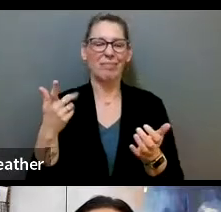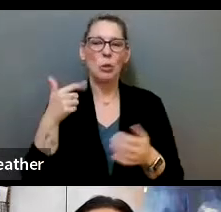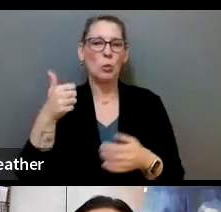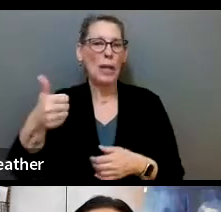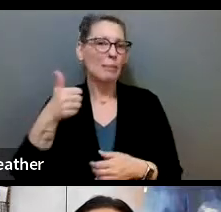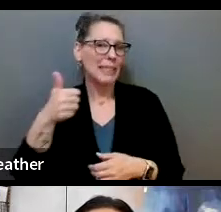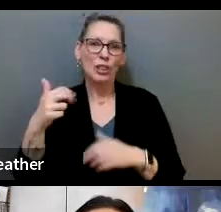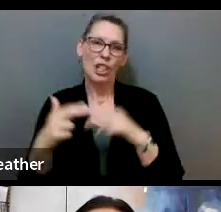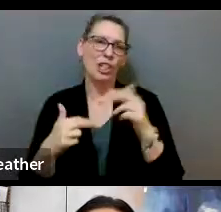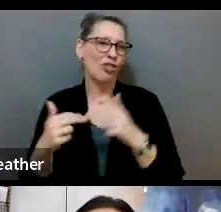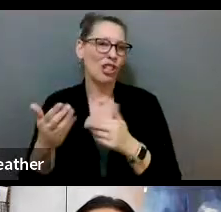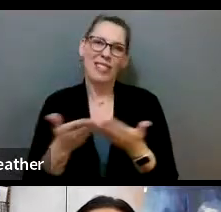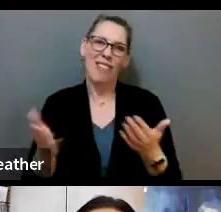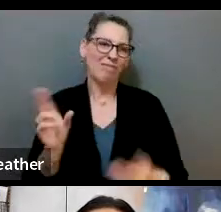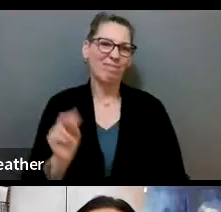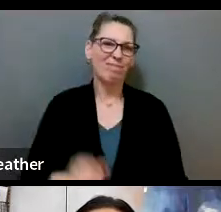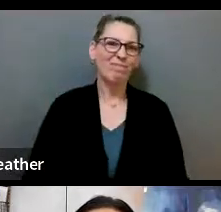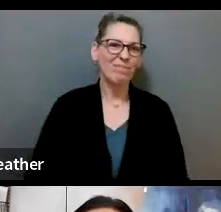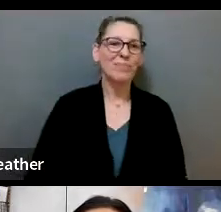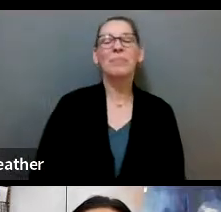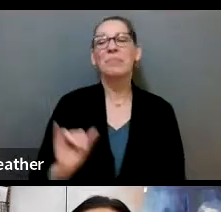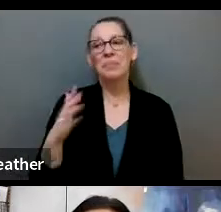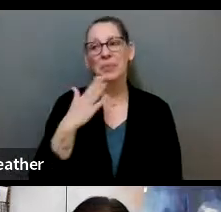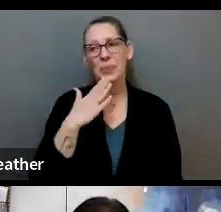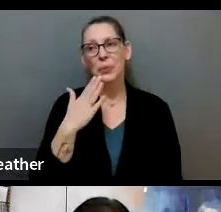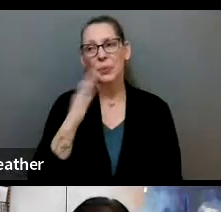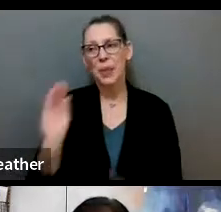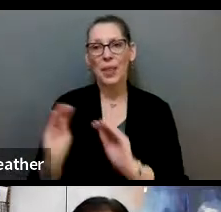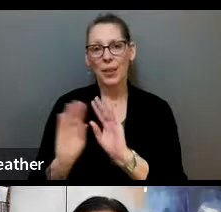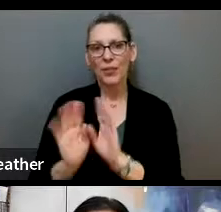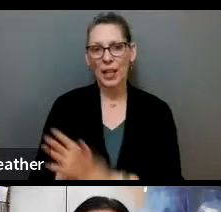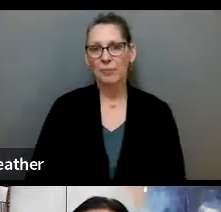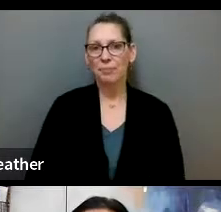projects. Okay, thanks for that clarifying.